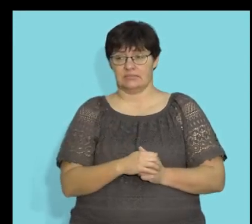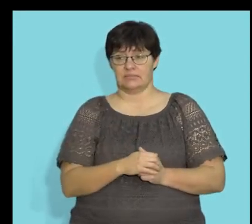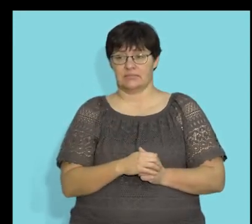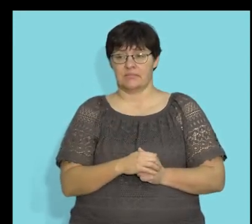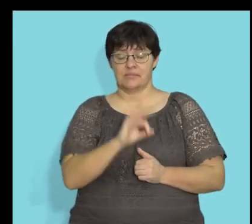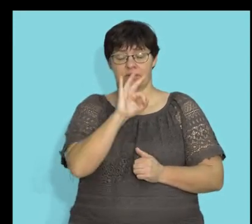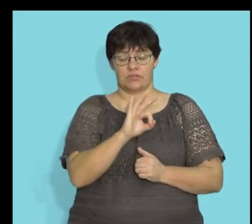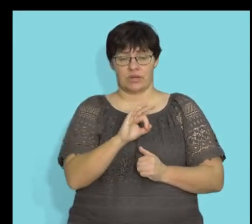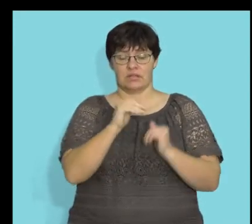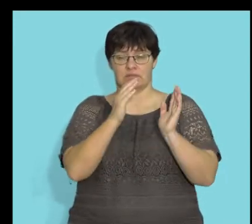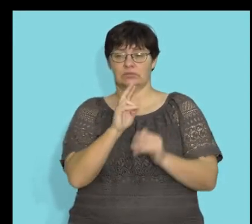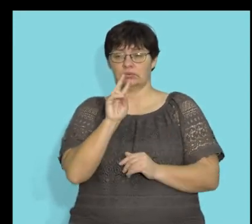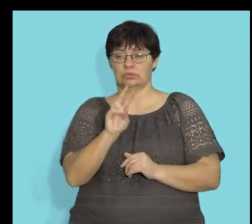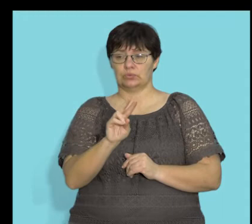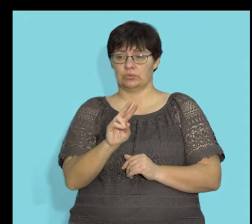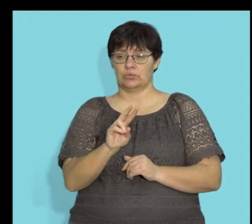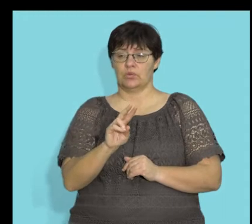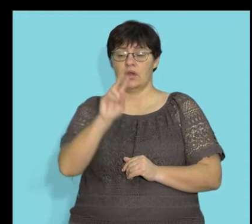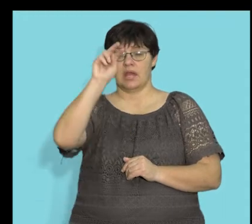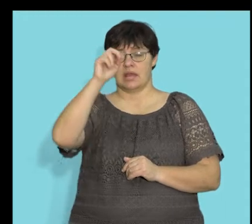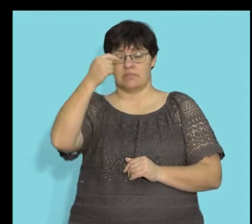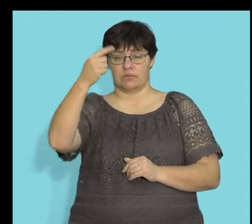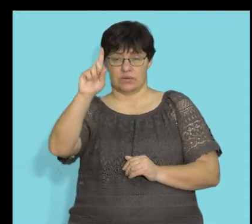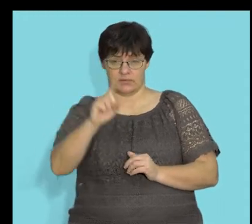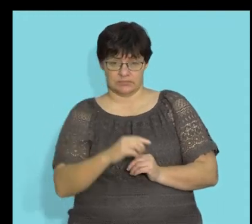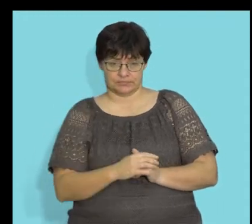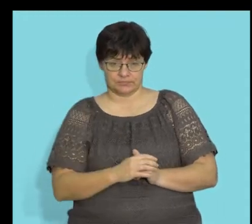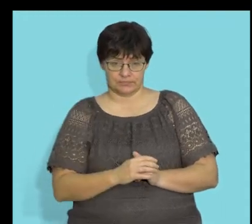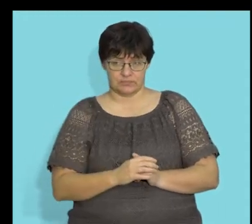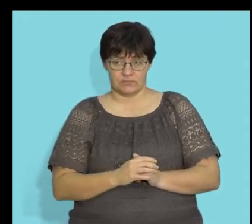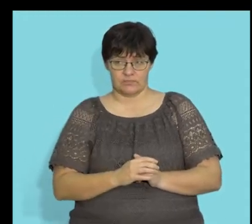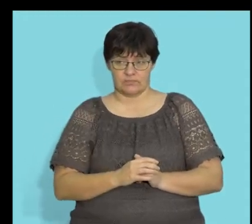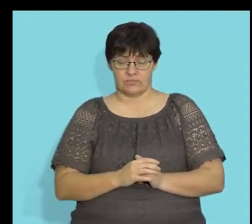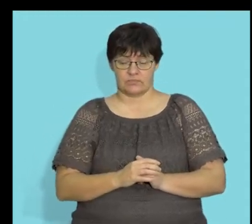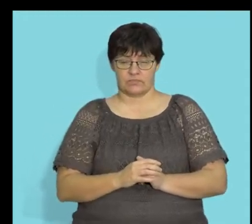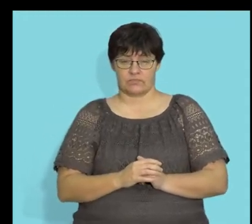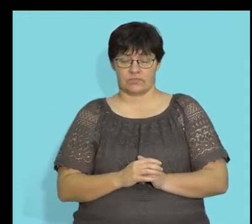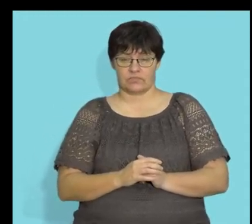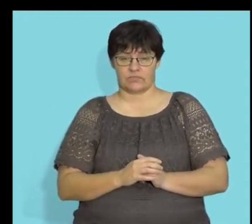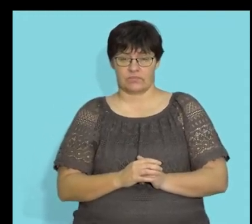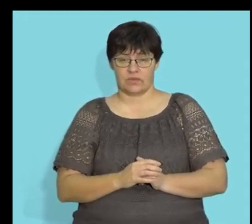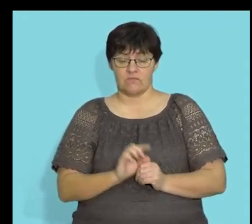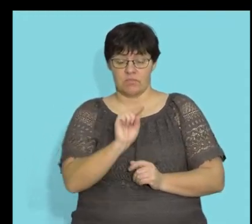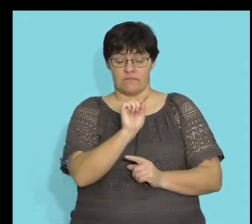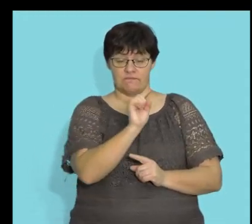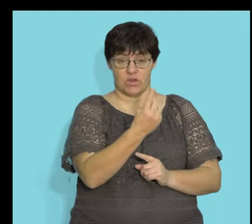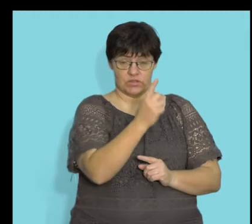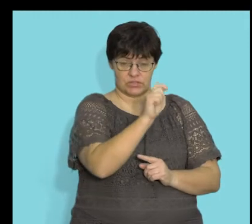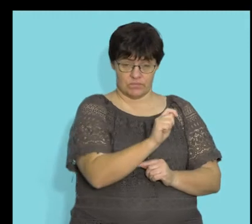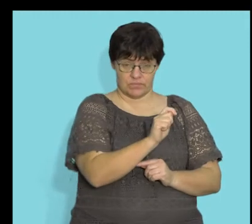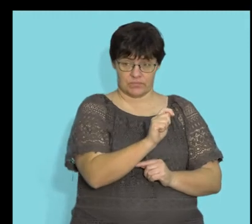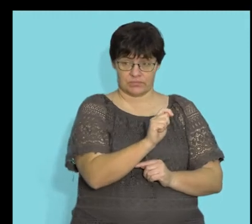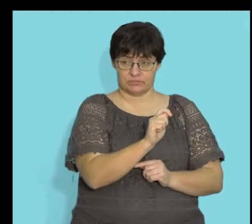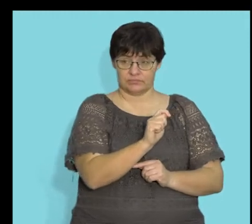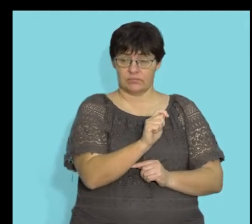which is 3 times 2 to the power of n minus 1, from the first term.